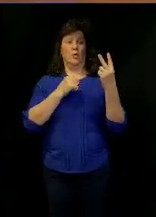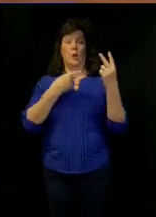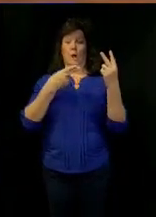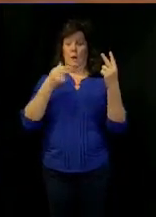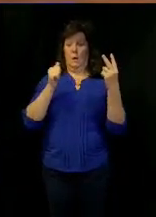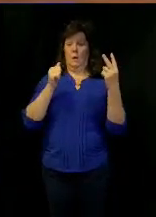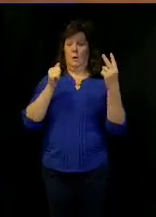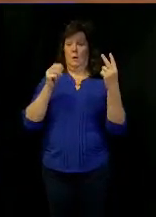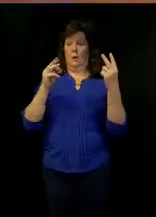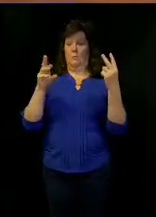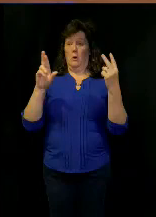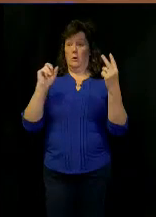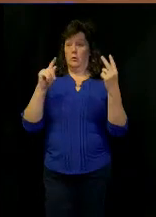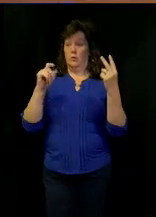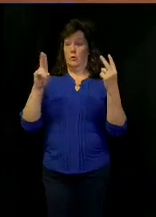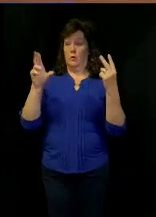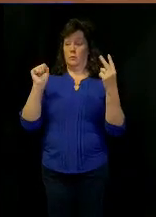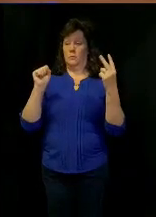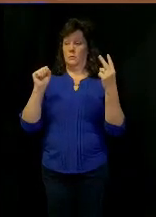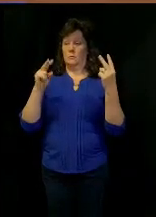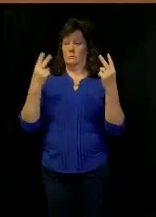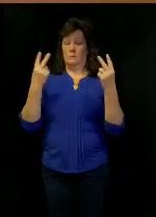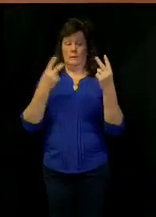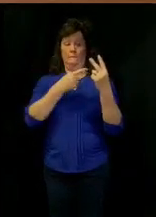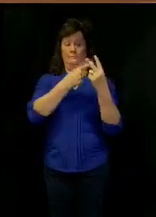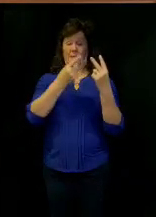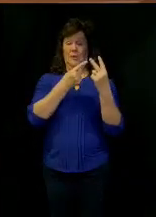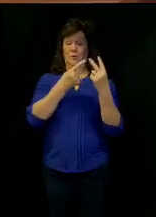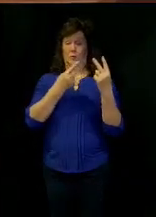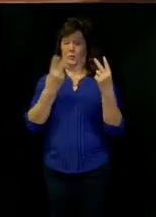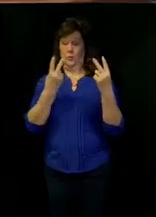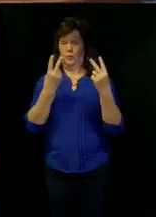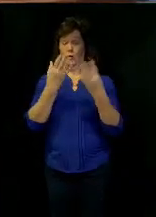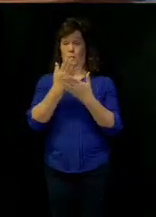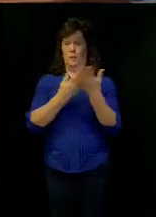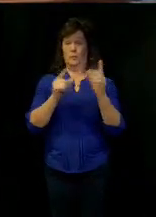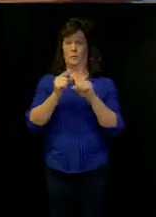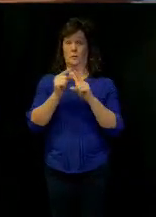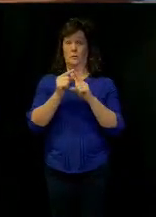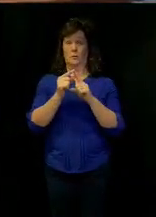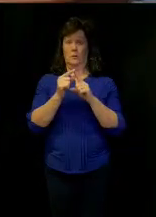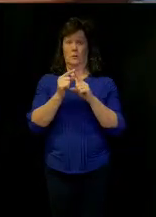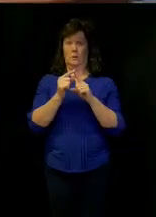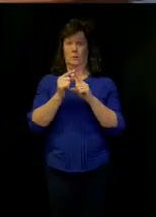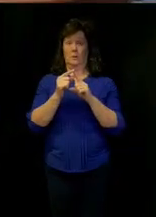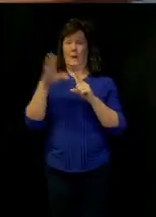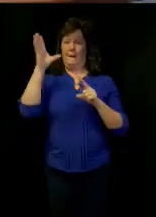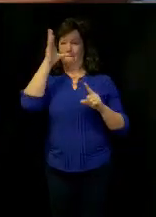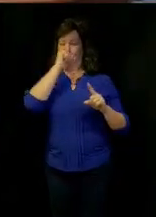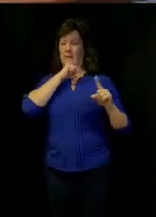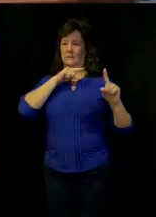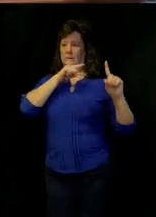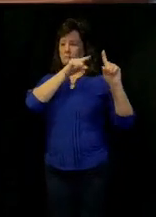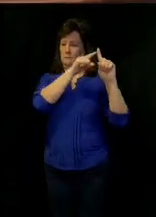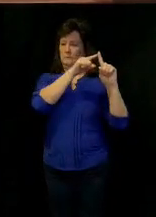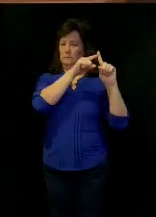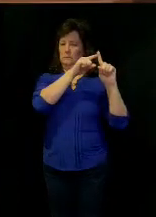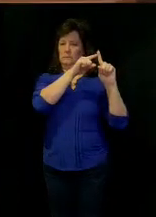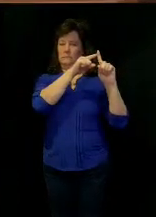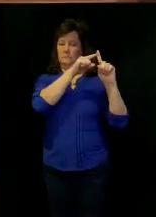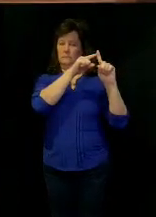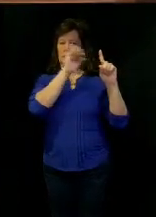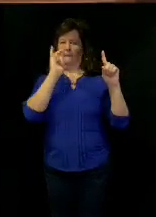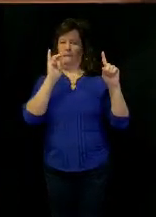and martus. And it actually means this. We've heard it say like you know, you missed the mark, right? And that is,